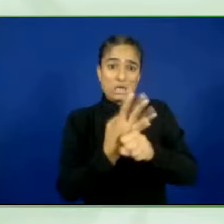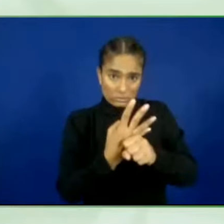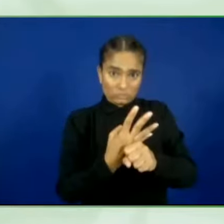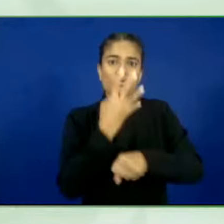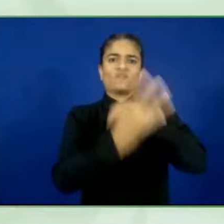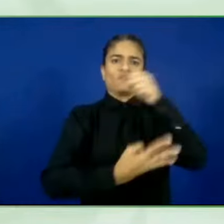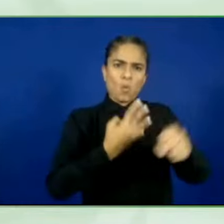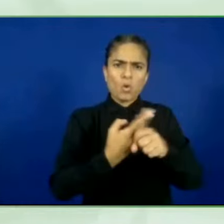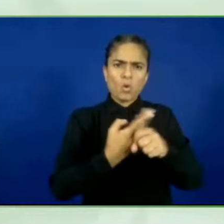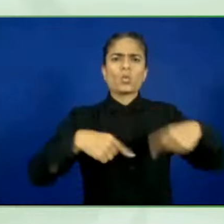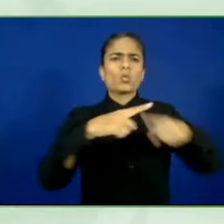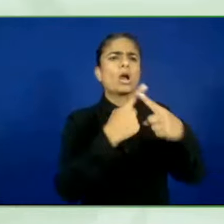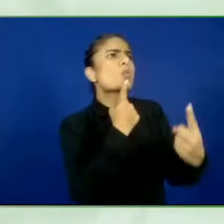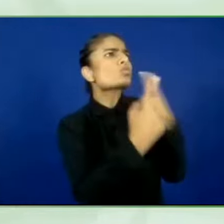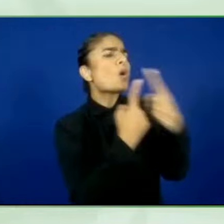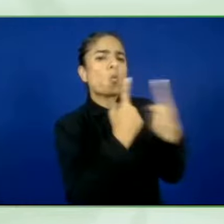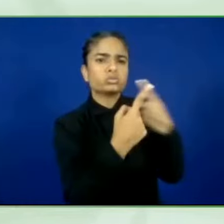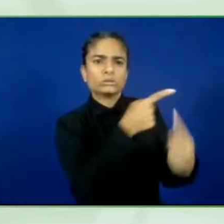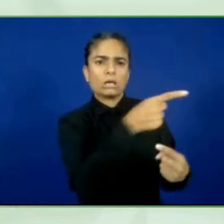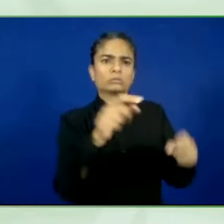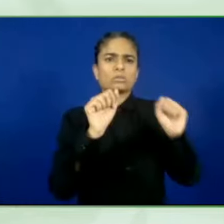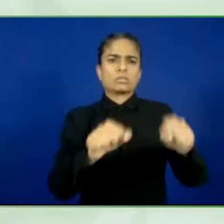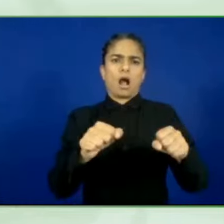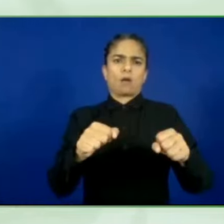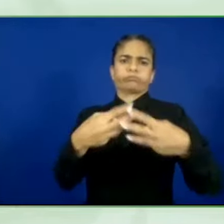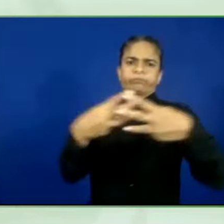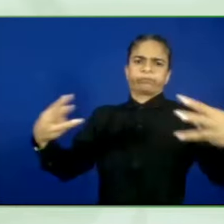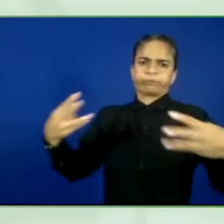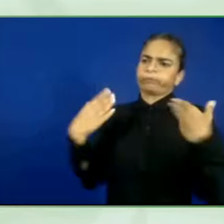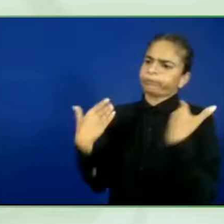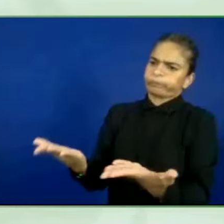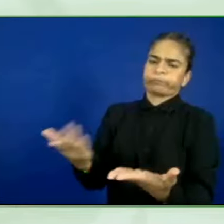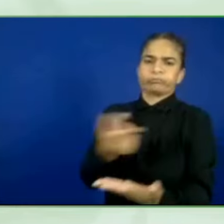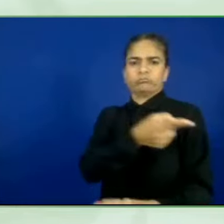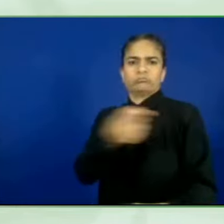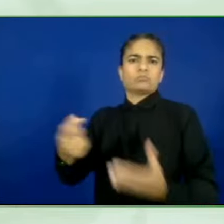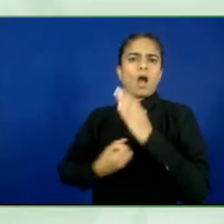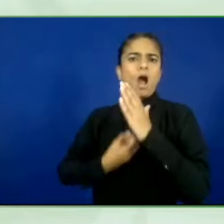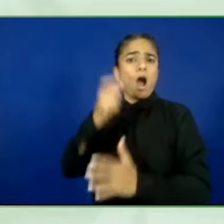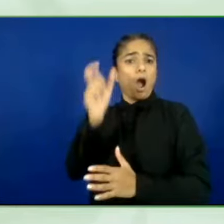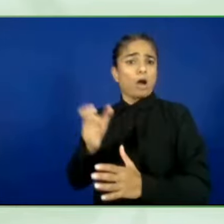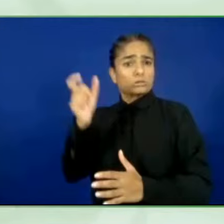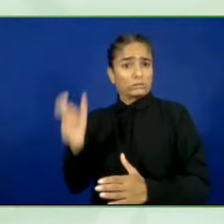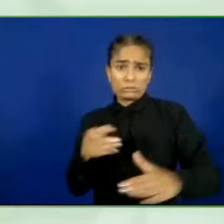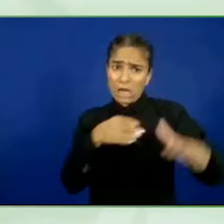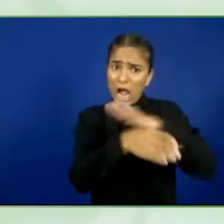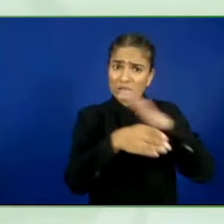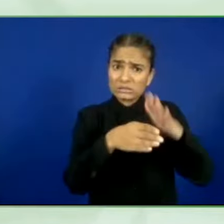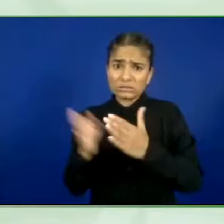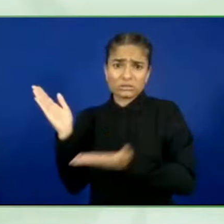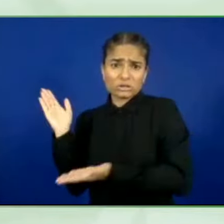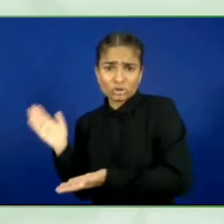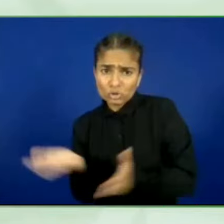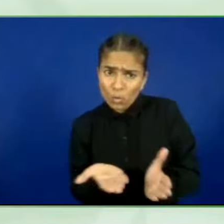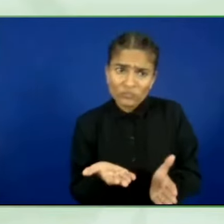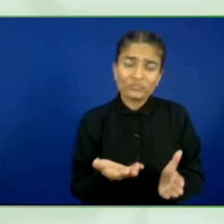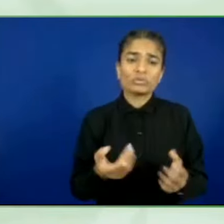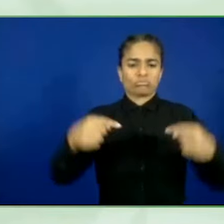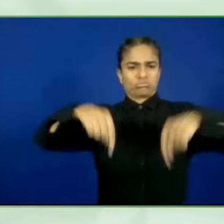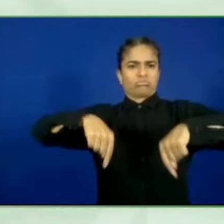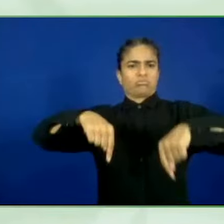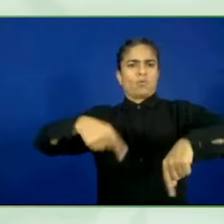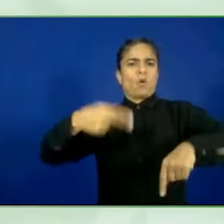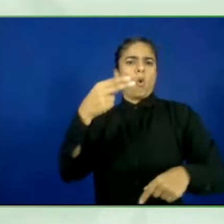ring-fence positions for artists that were accessing the services of Horizons, And that allowed artists like